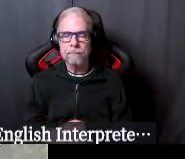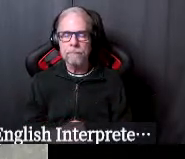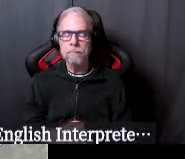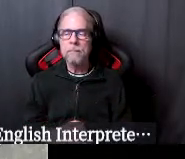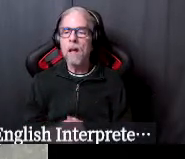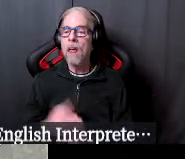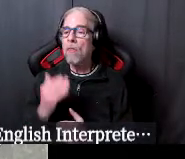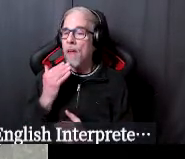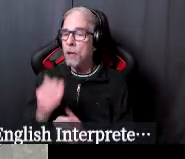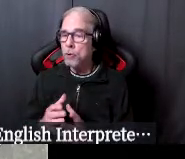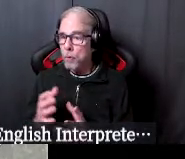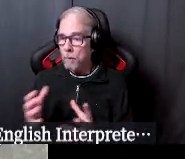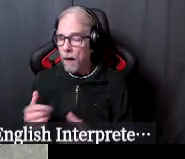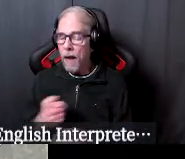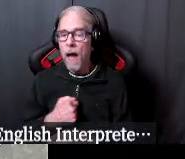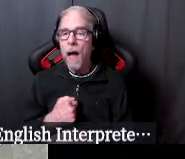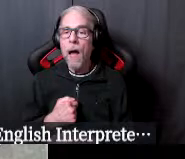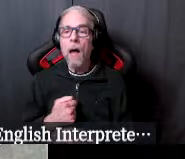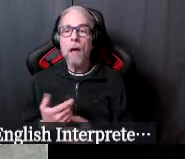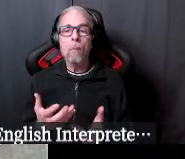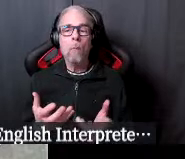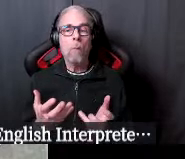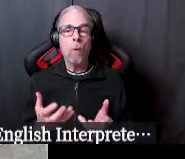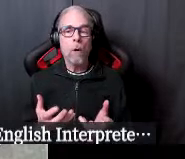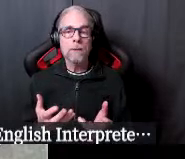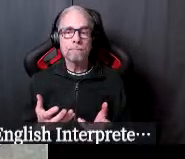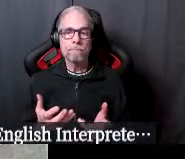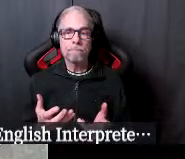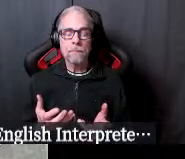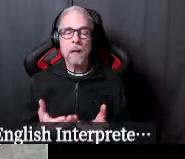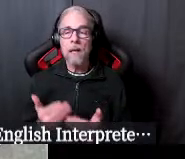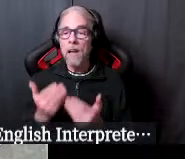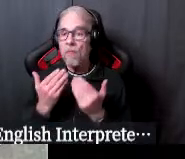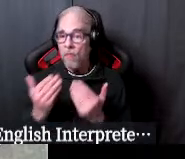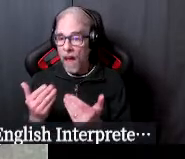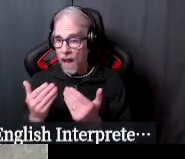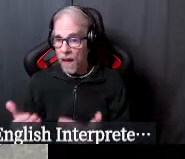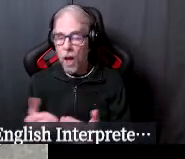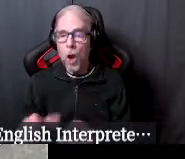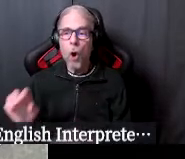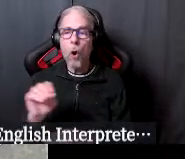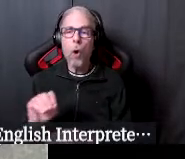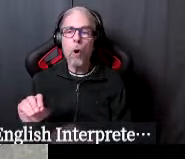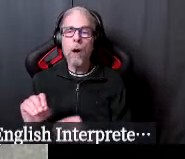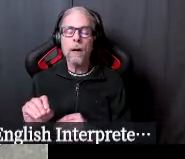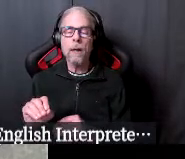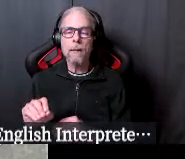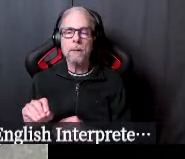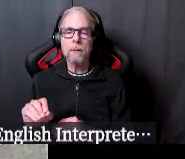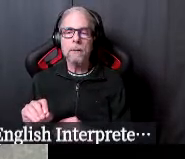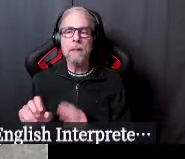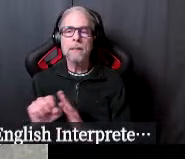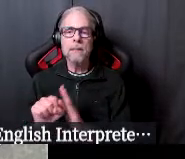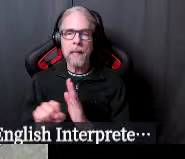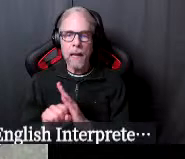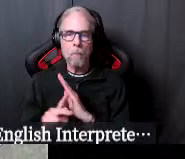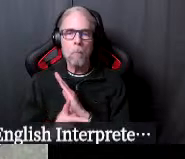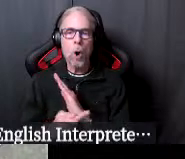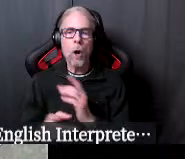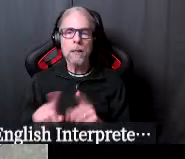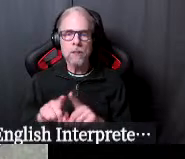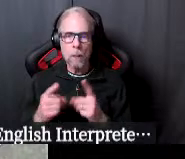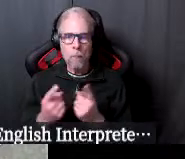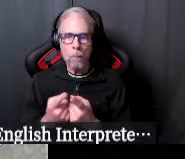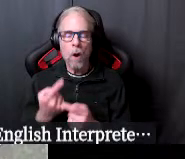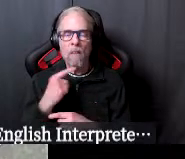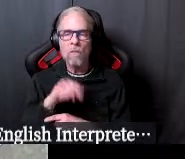Thank you so much. I just wanted to thank the Oregon State State Parks Department for